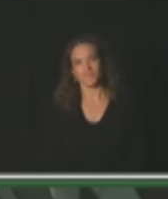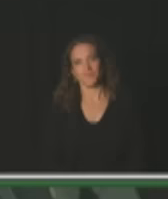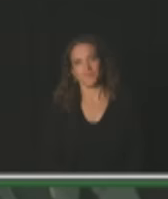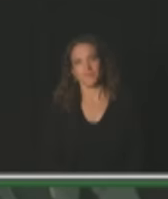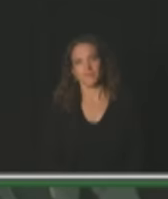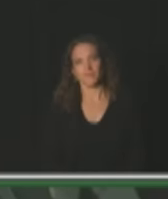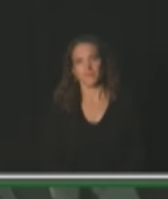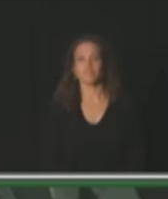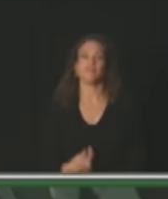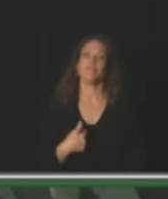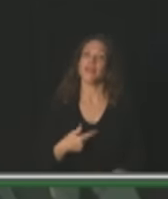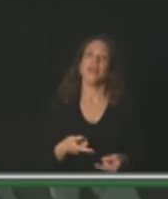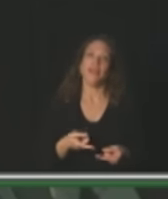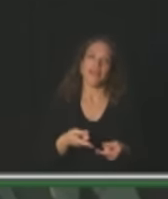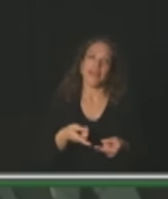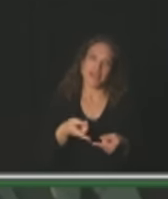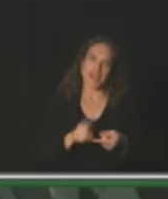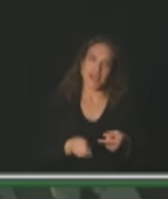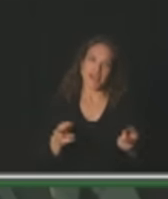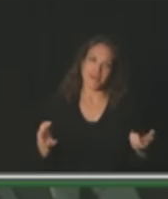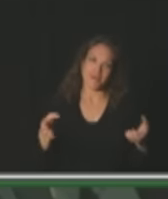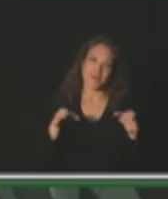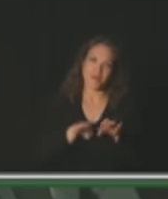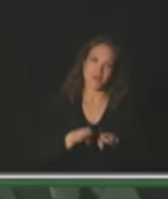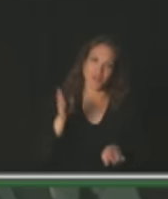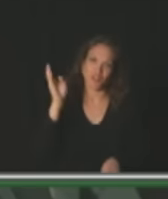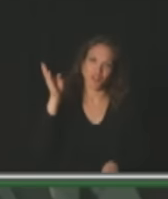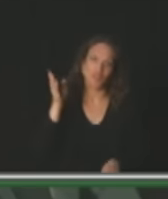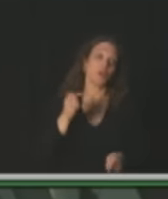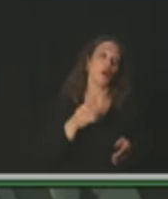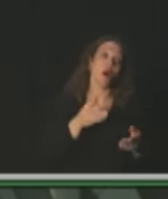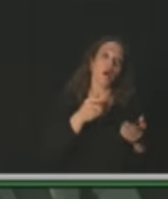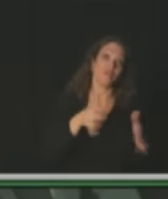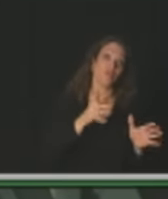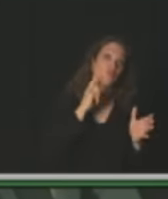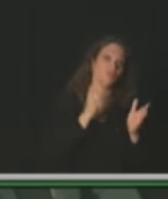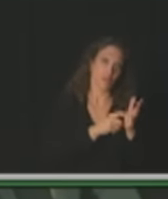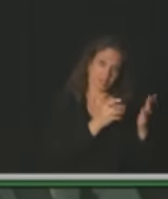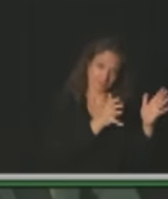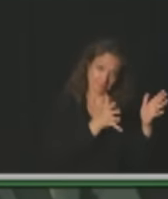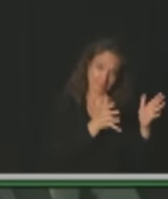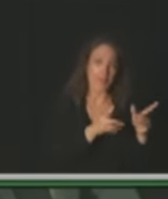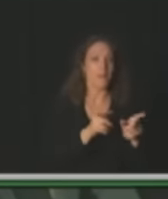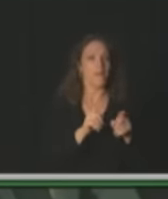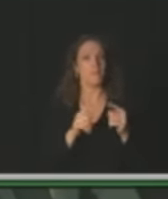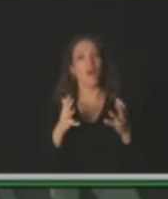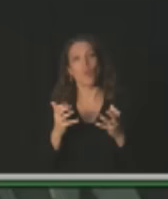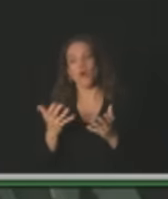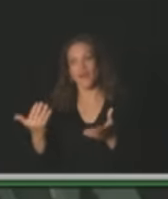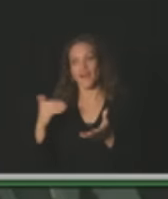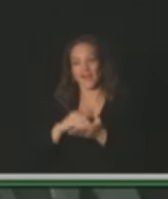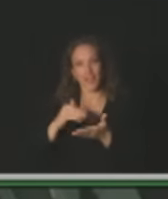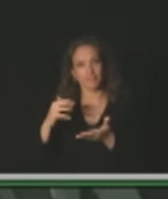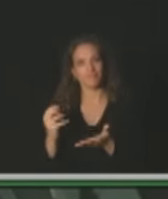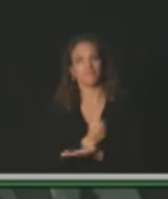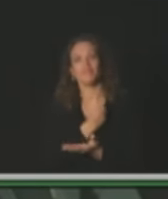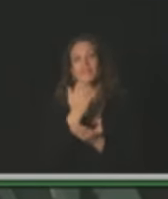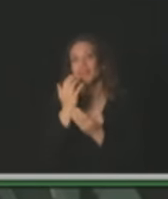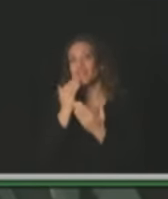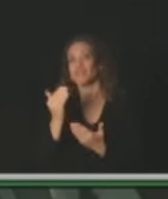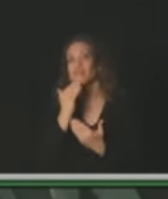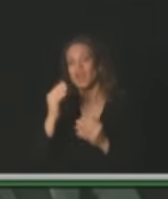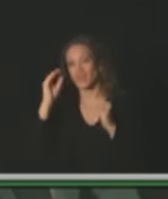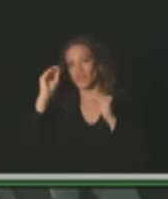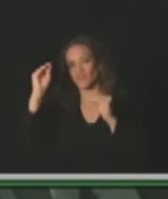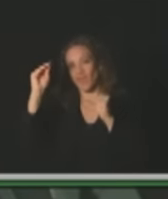I can't end this address, even though we've recognized them already, without recognizing and thanking the faculty.